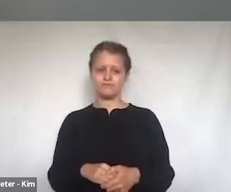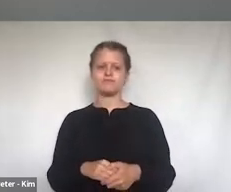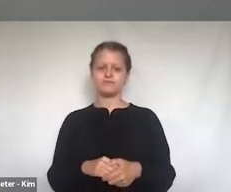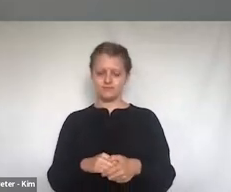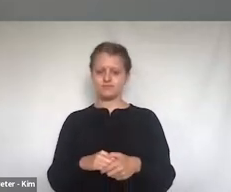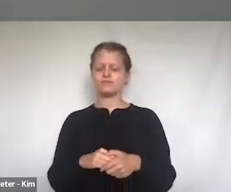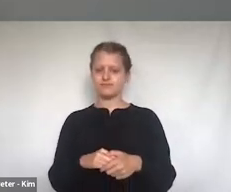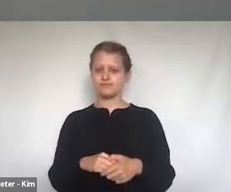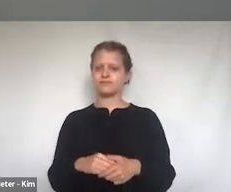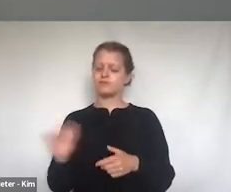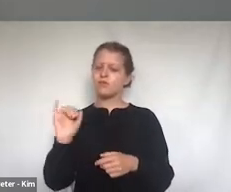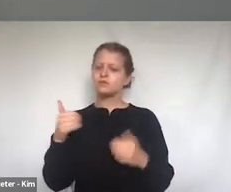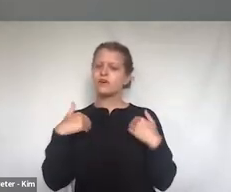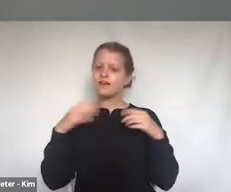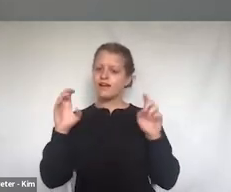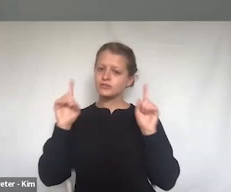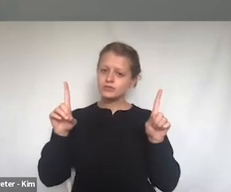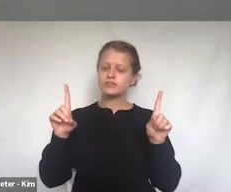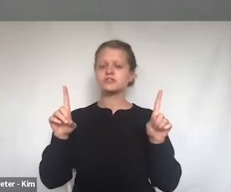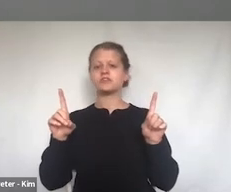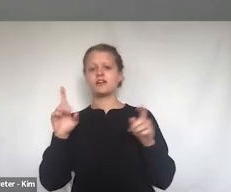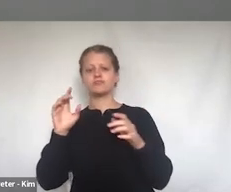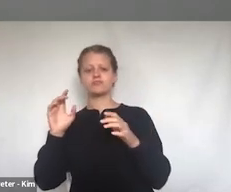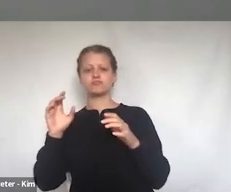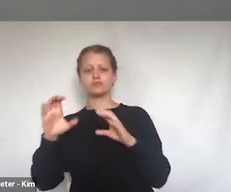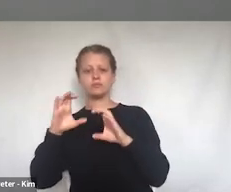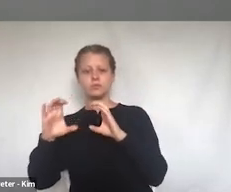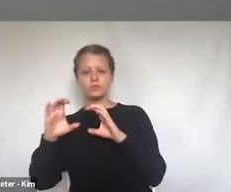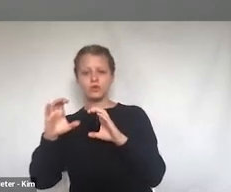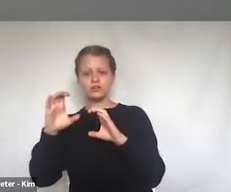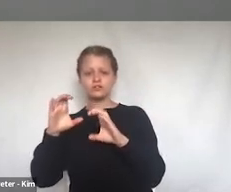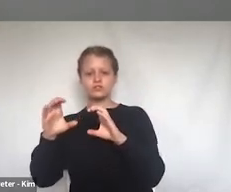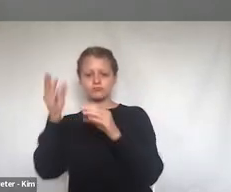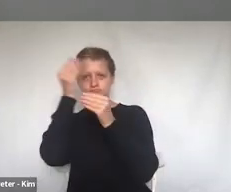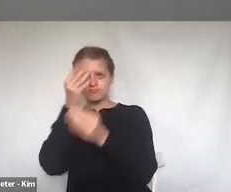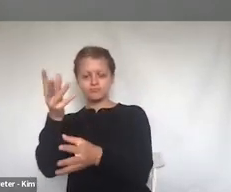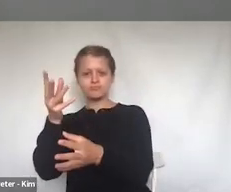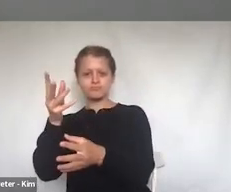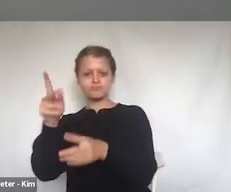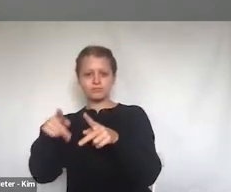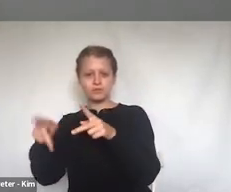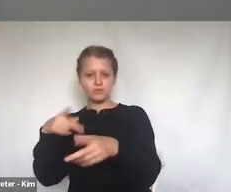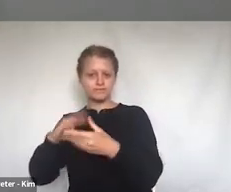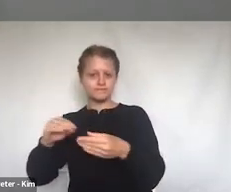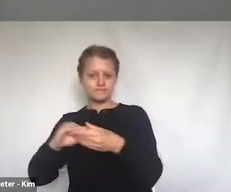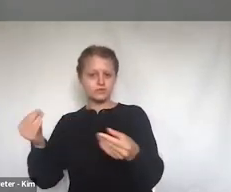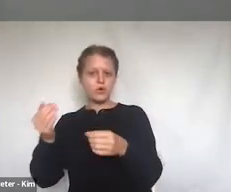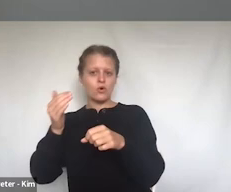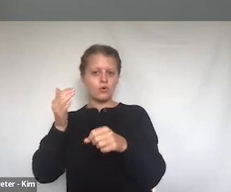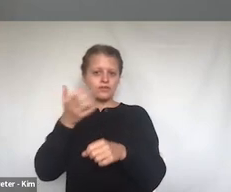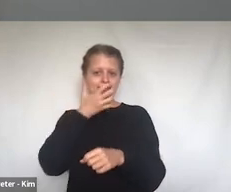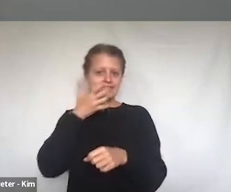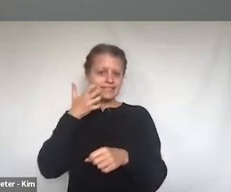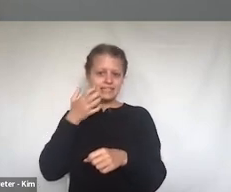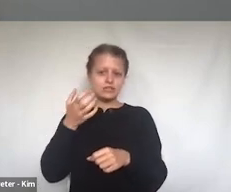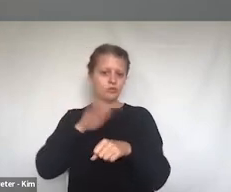education and communication out to groups to make sure that they know that, you know, a heat warning has been declared and